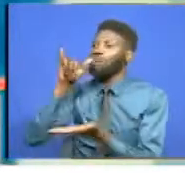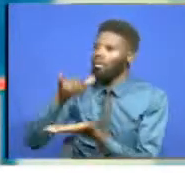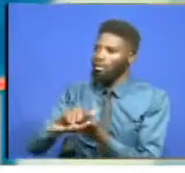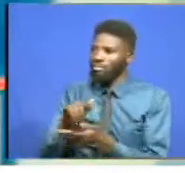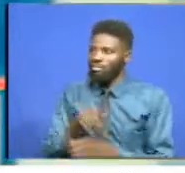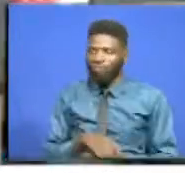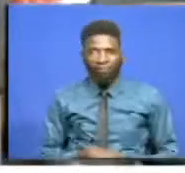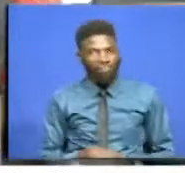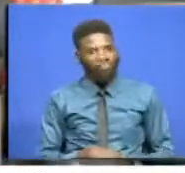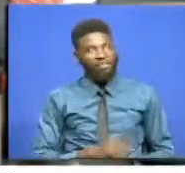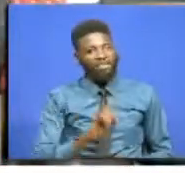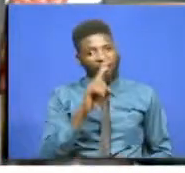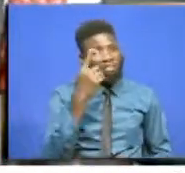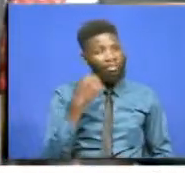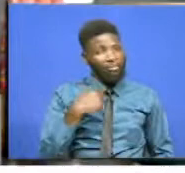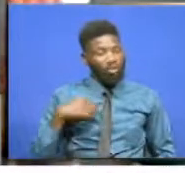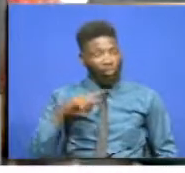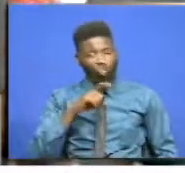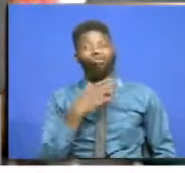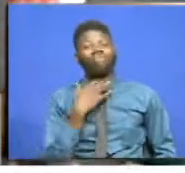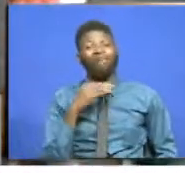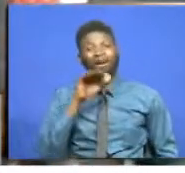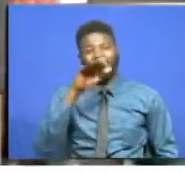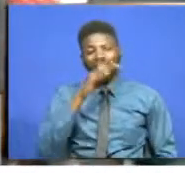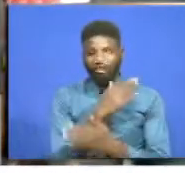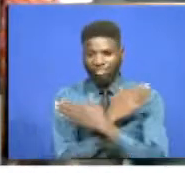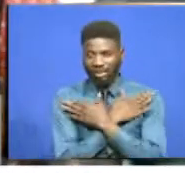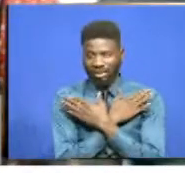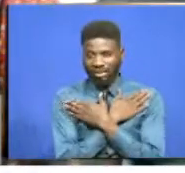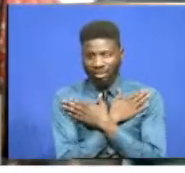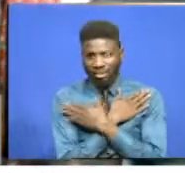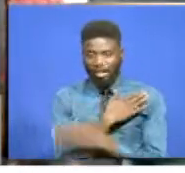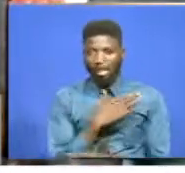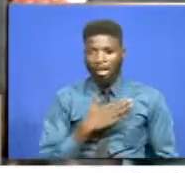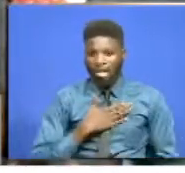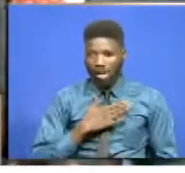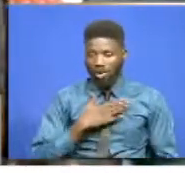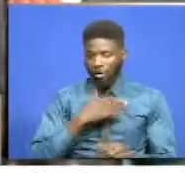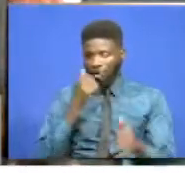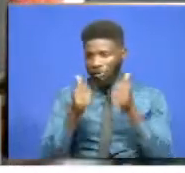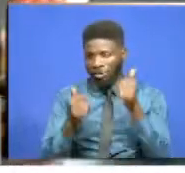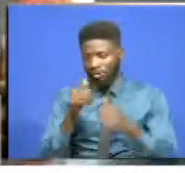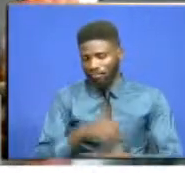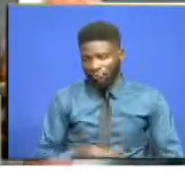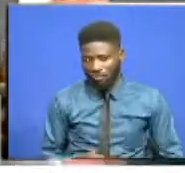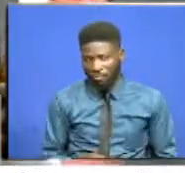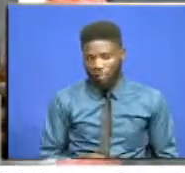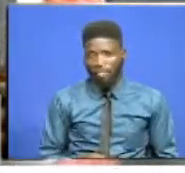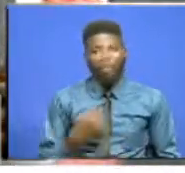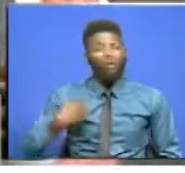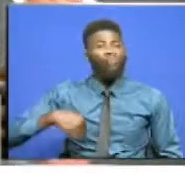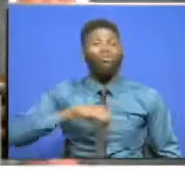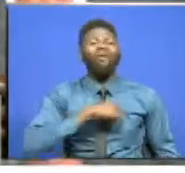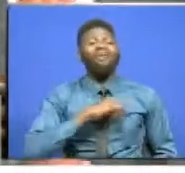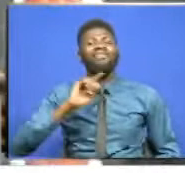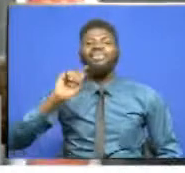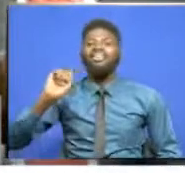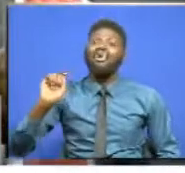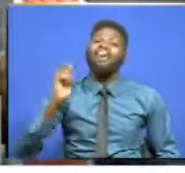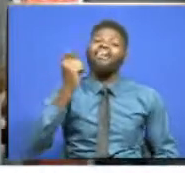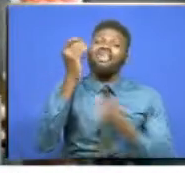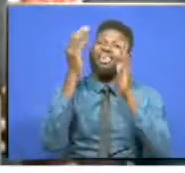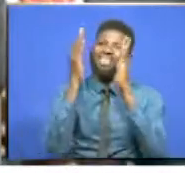question I would ask our friend is, why do we as Kenyans feel like